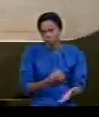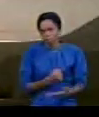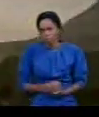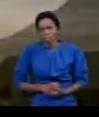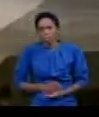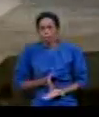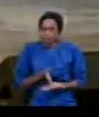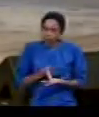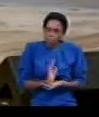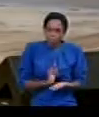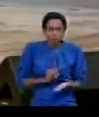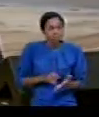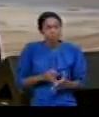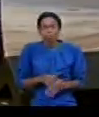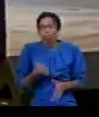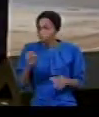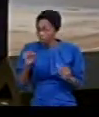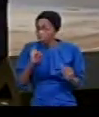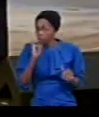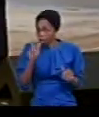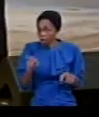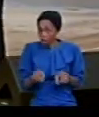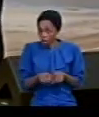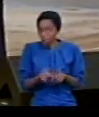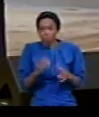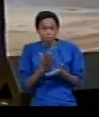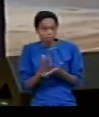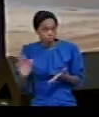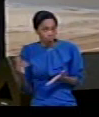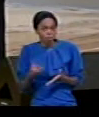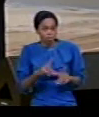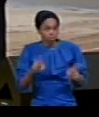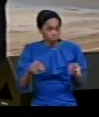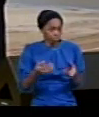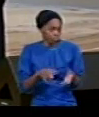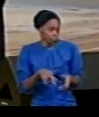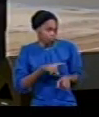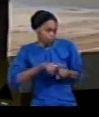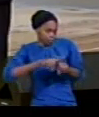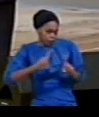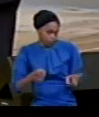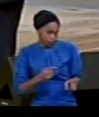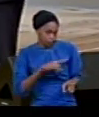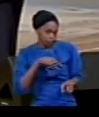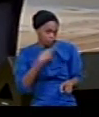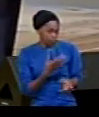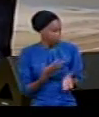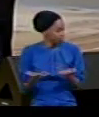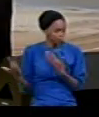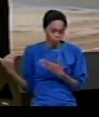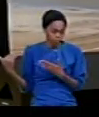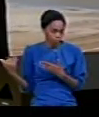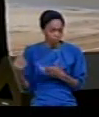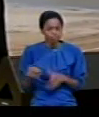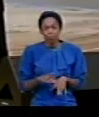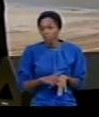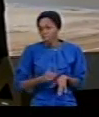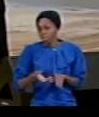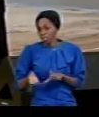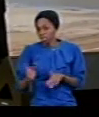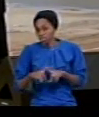to a particular religion before, a particular denomination before, a